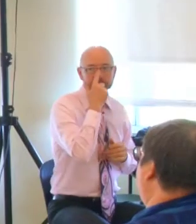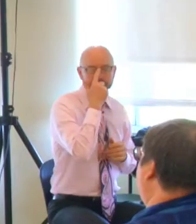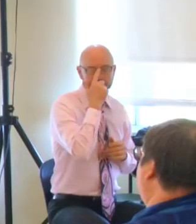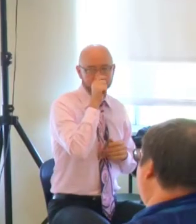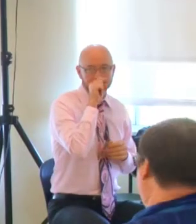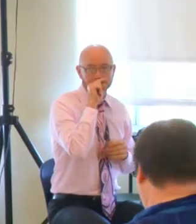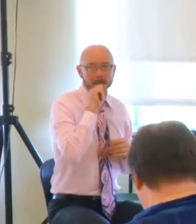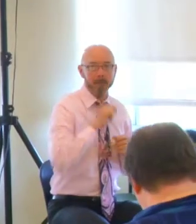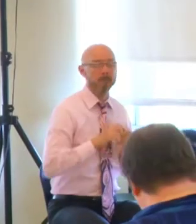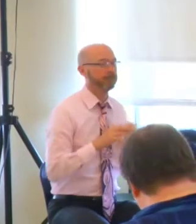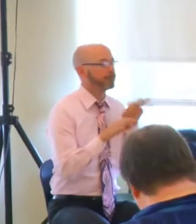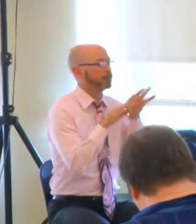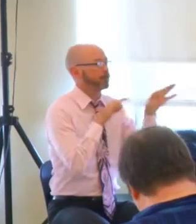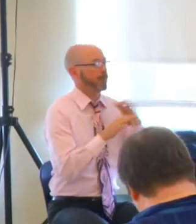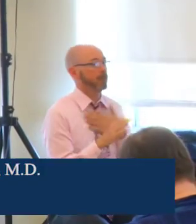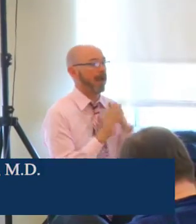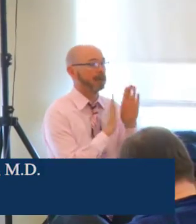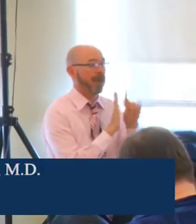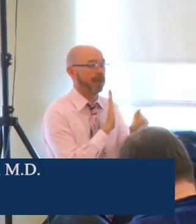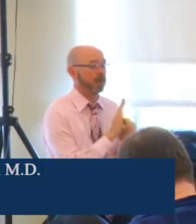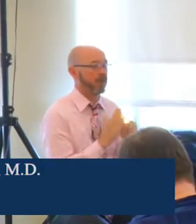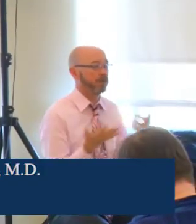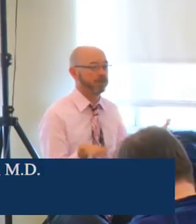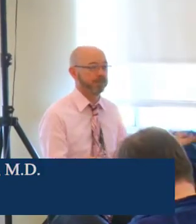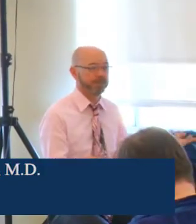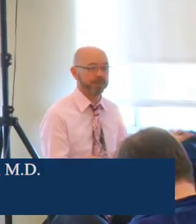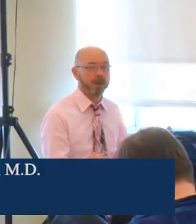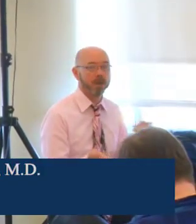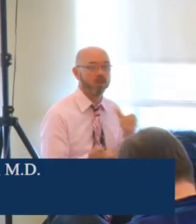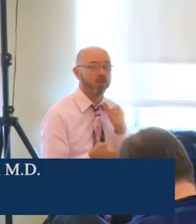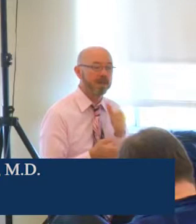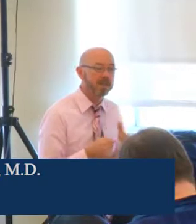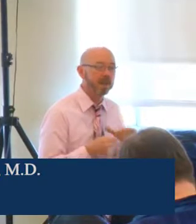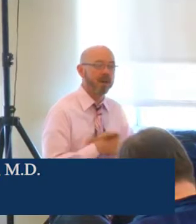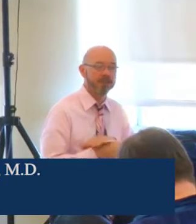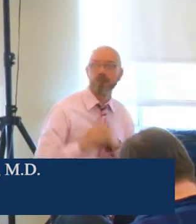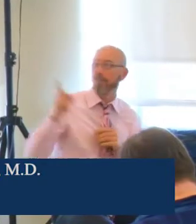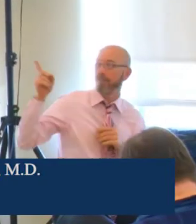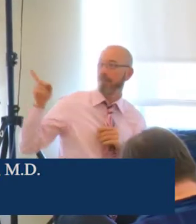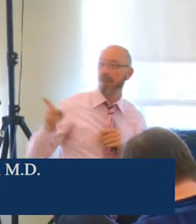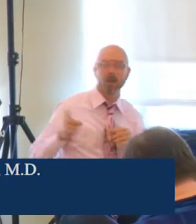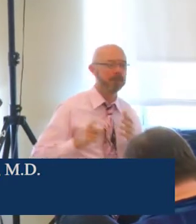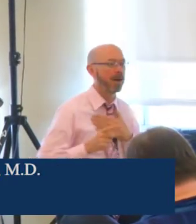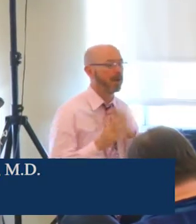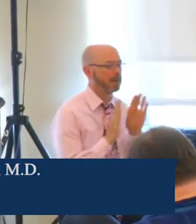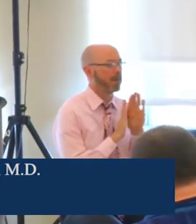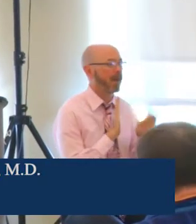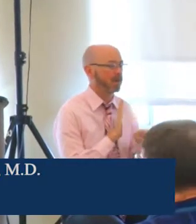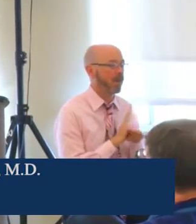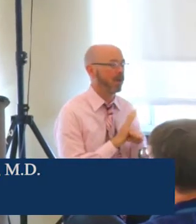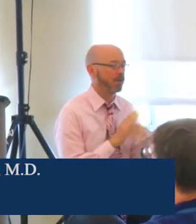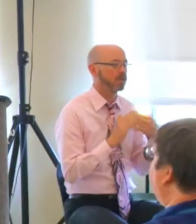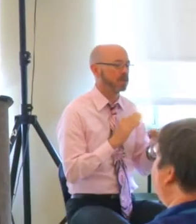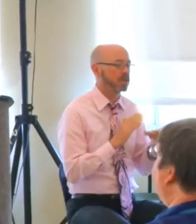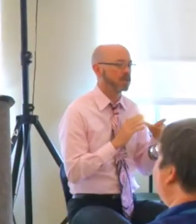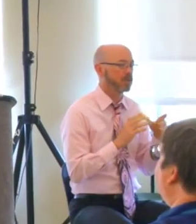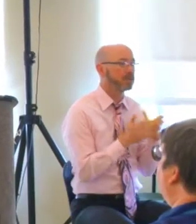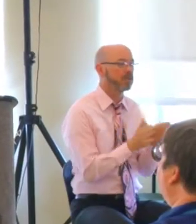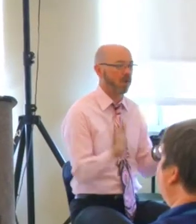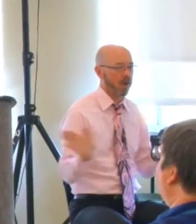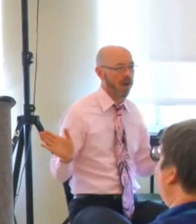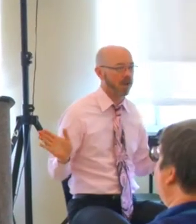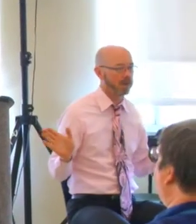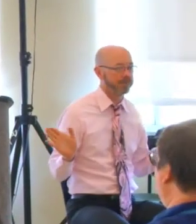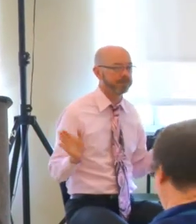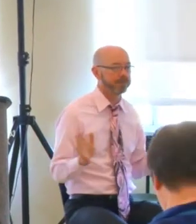to tell you a little bit about my background, which wasn't covered. It's pretty broad. I have